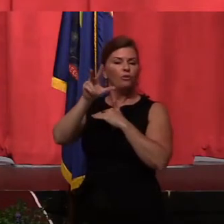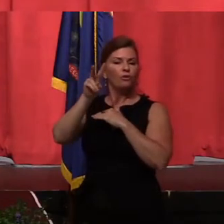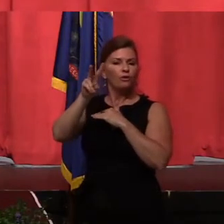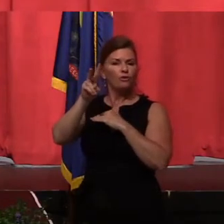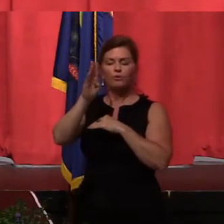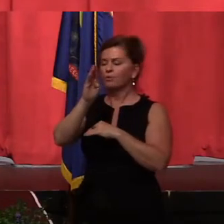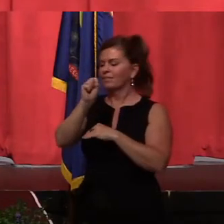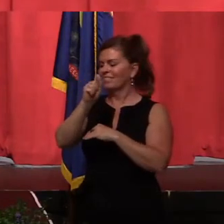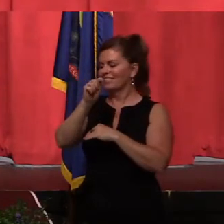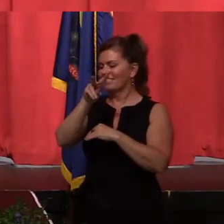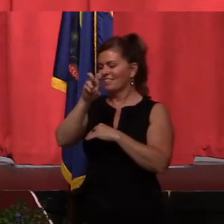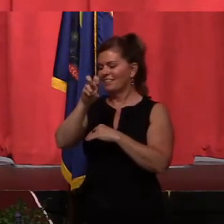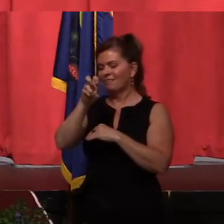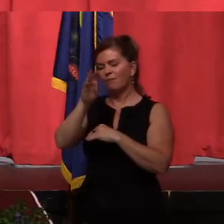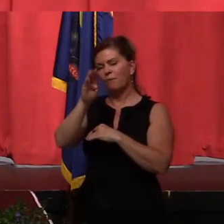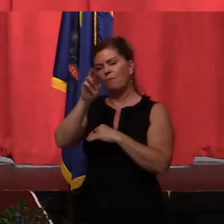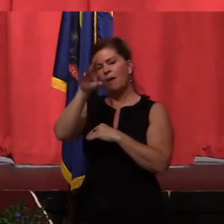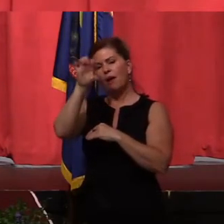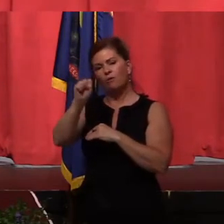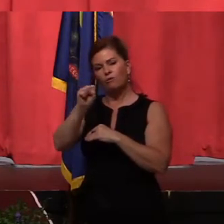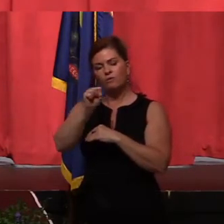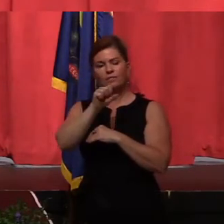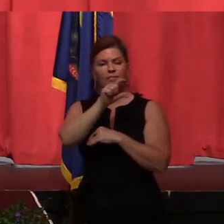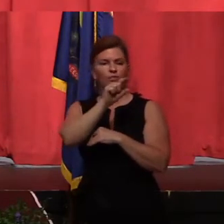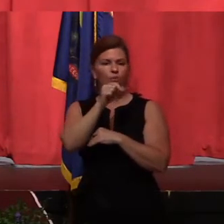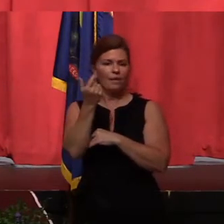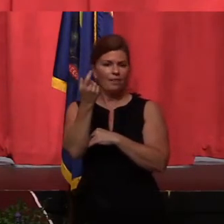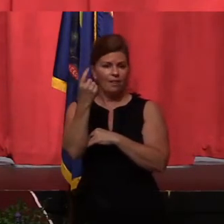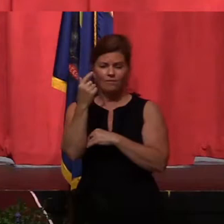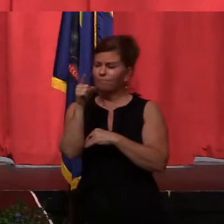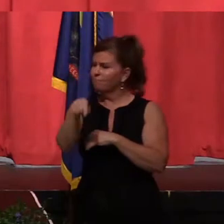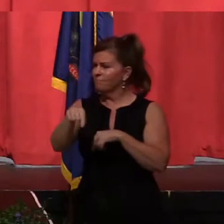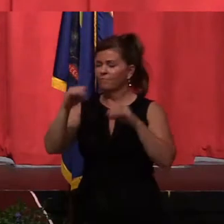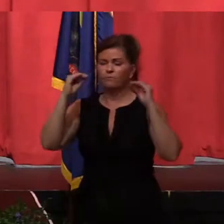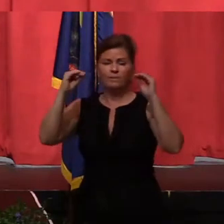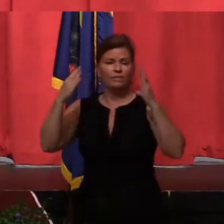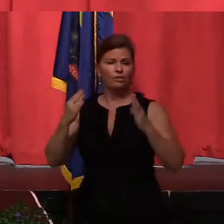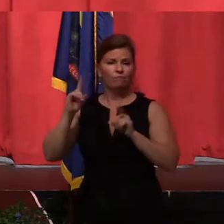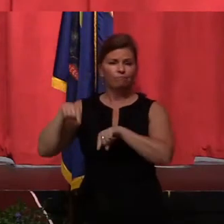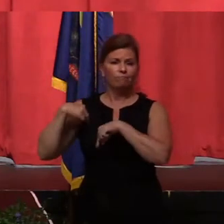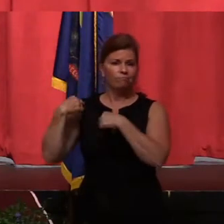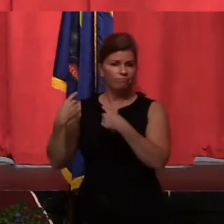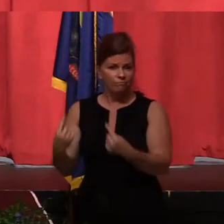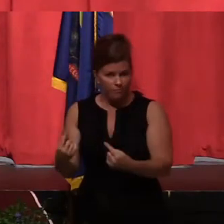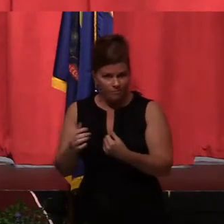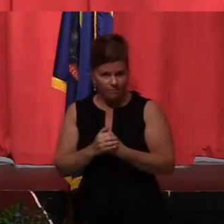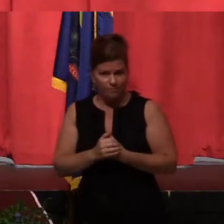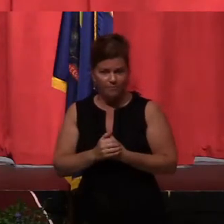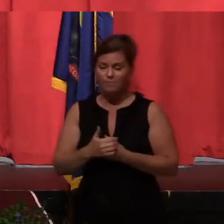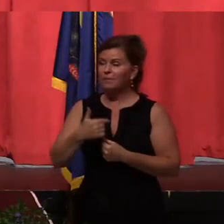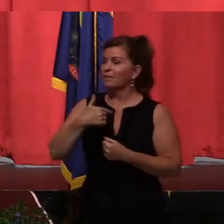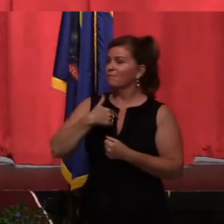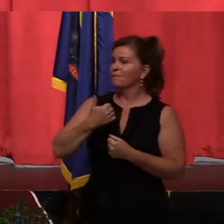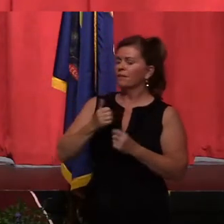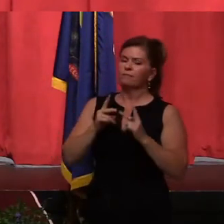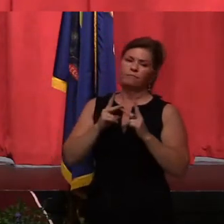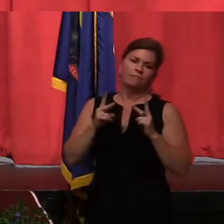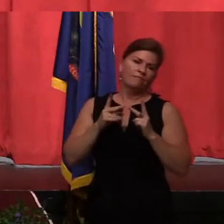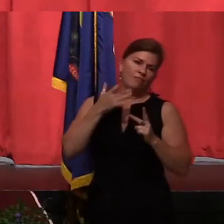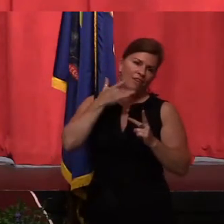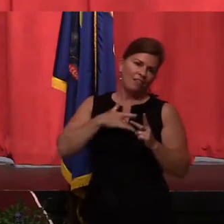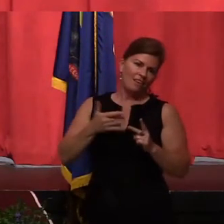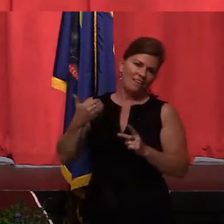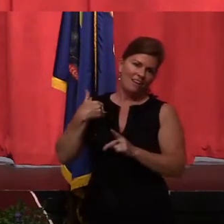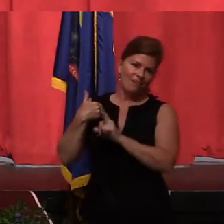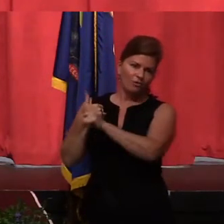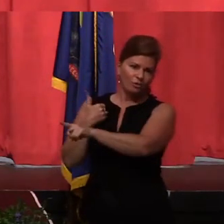Steve Barrows in 2011, and has been teaching here ever since. I myself have been very privileged to have her as a teacher